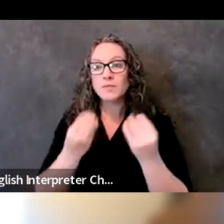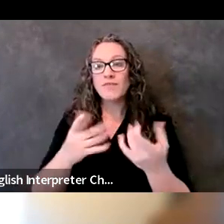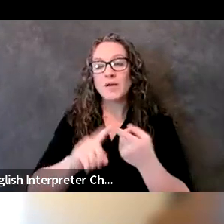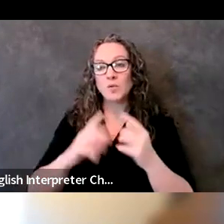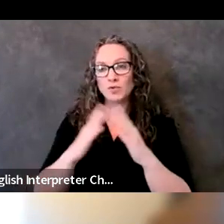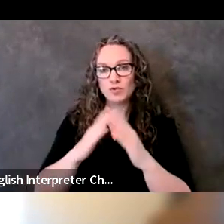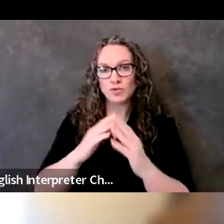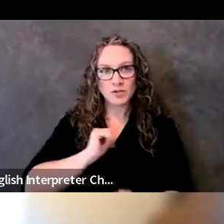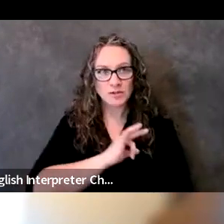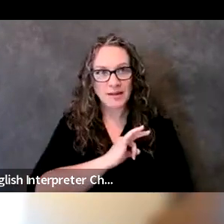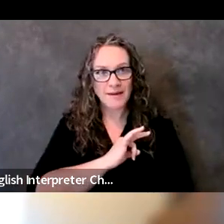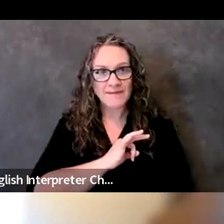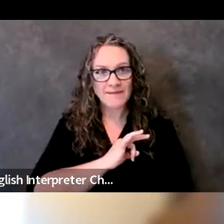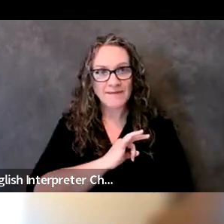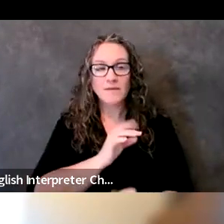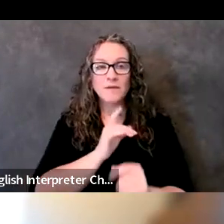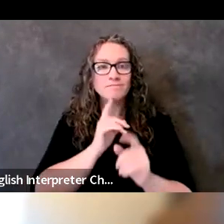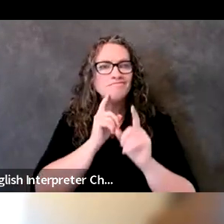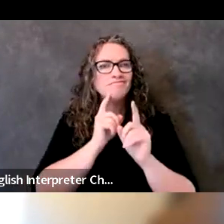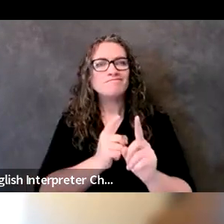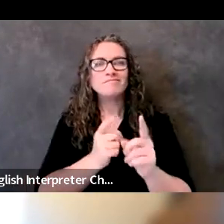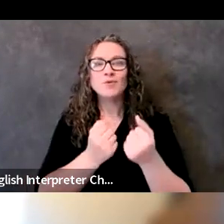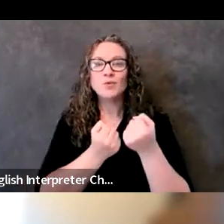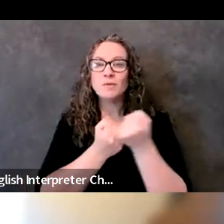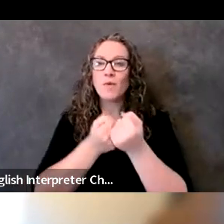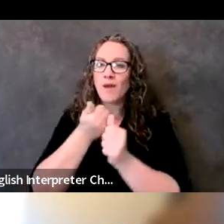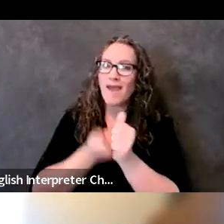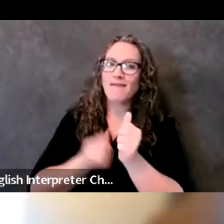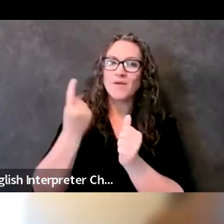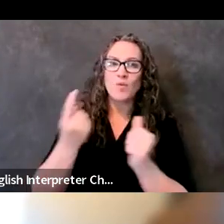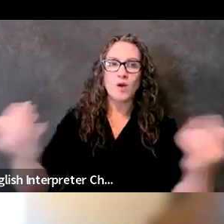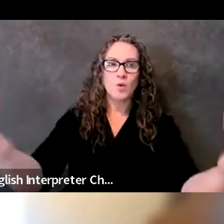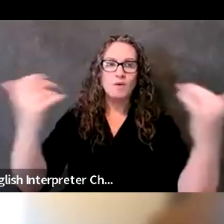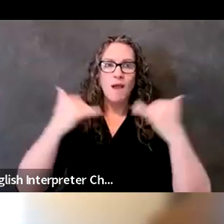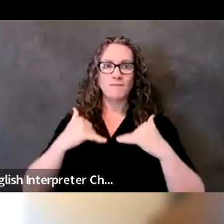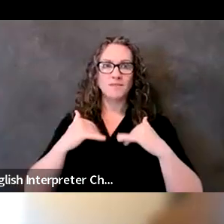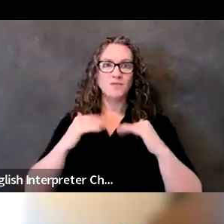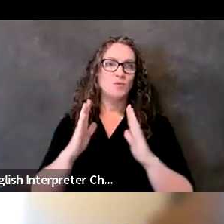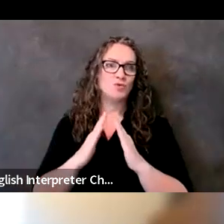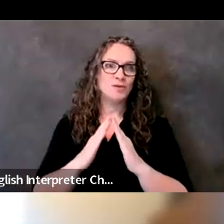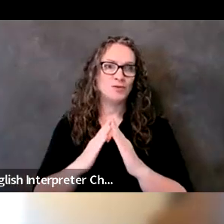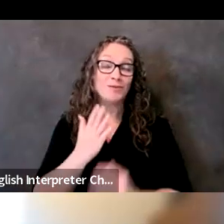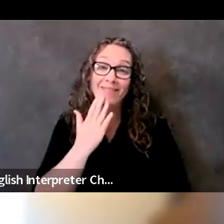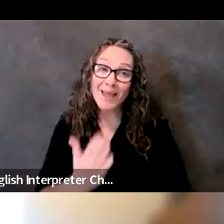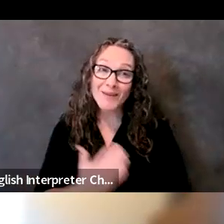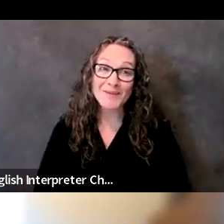can support everyone in the shelter. So thank you.